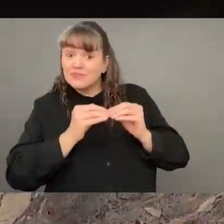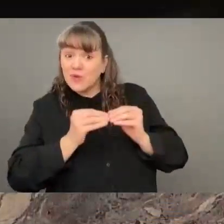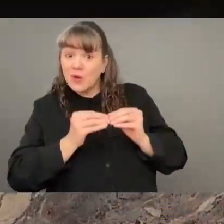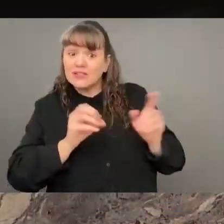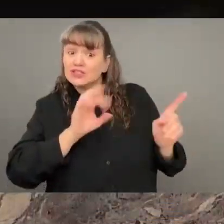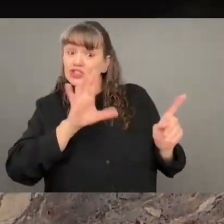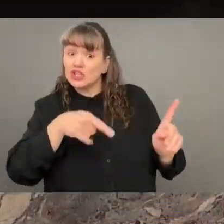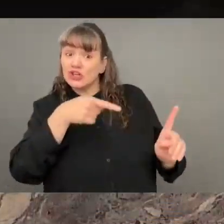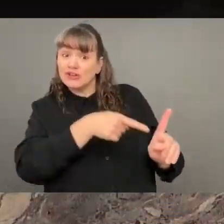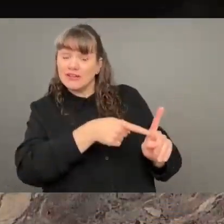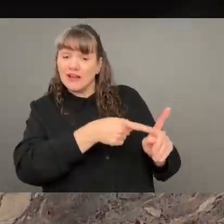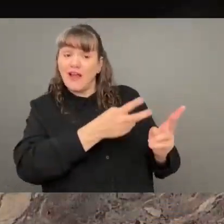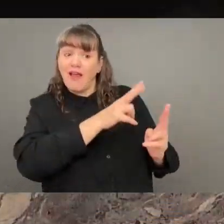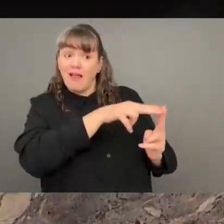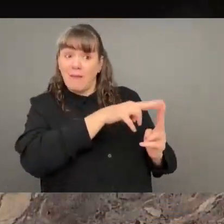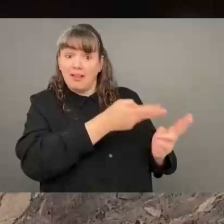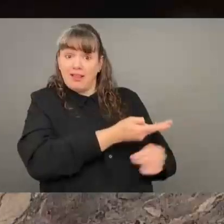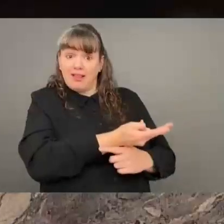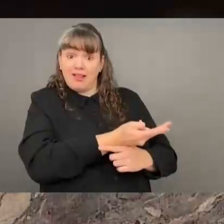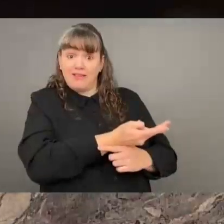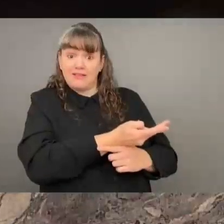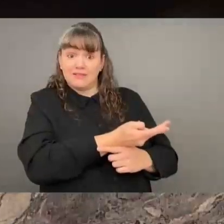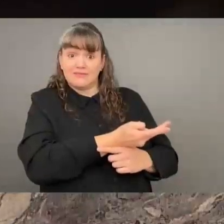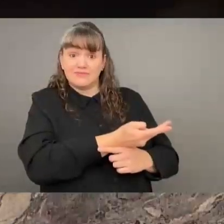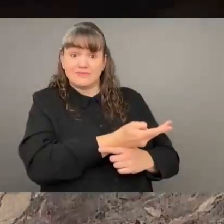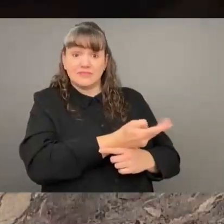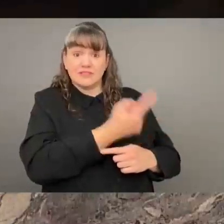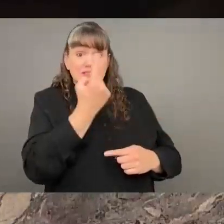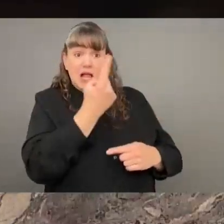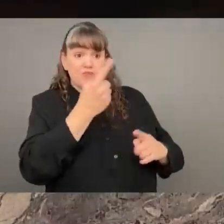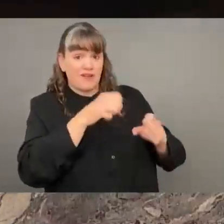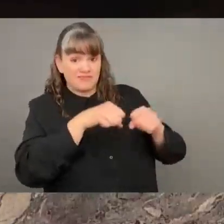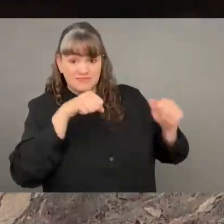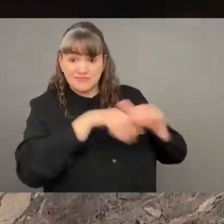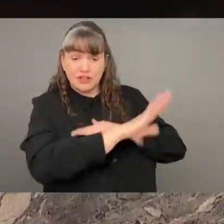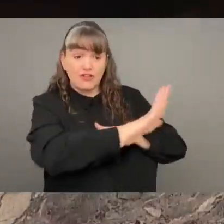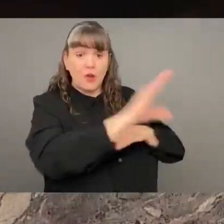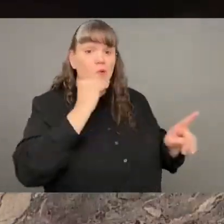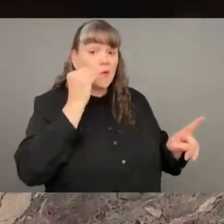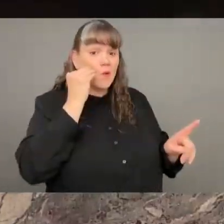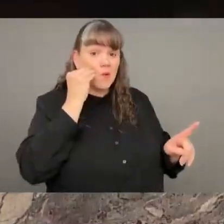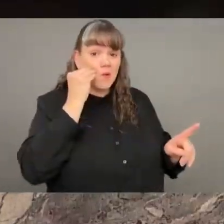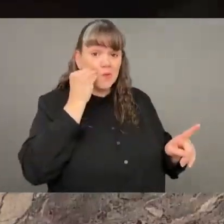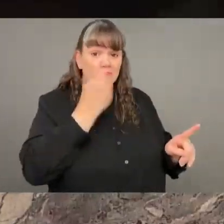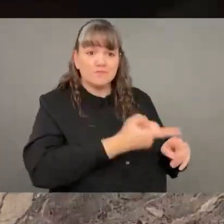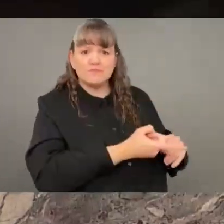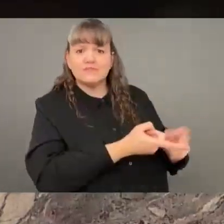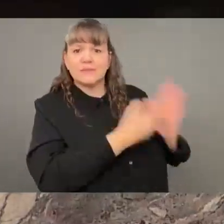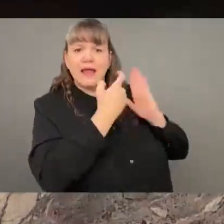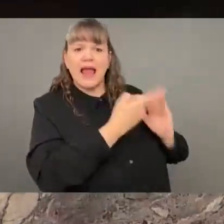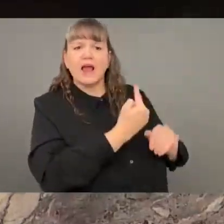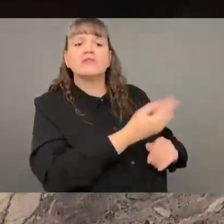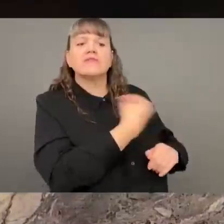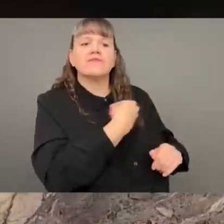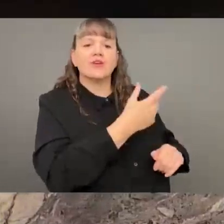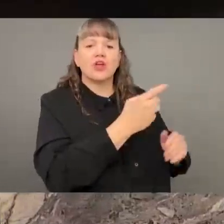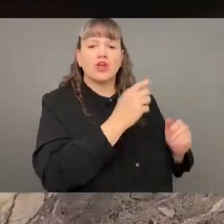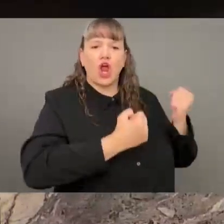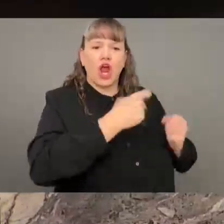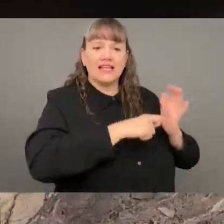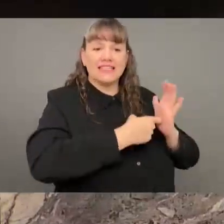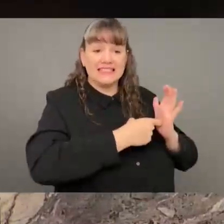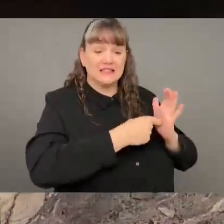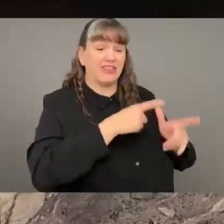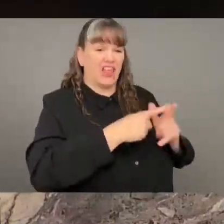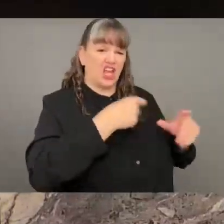invasion attacked by a man demanding their car keys in the middle of the night. The suspect didn't stop there. He tried breaking into 2